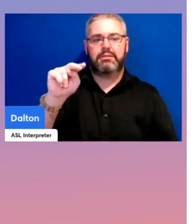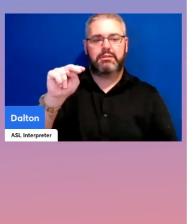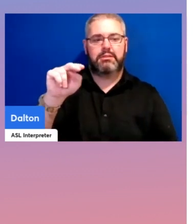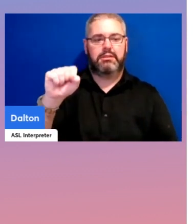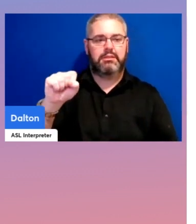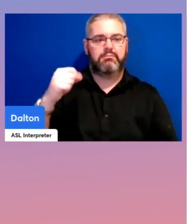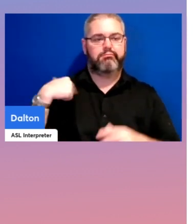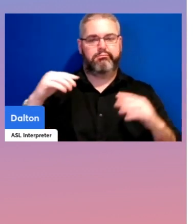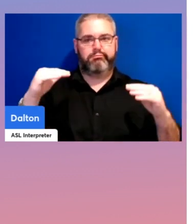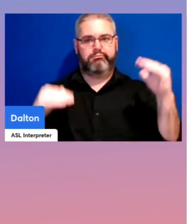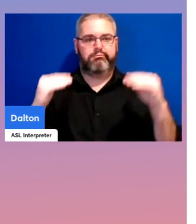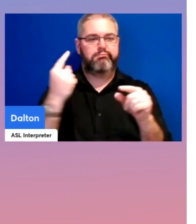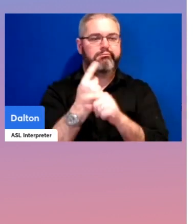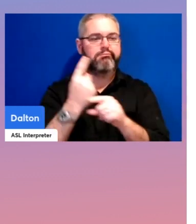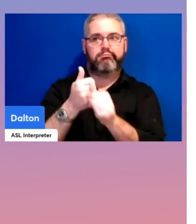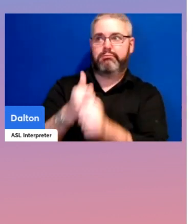Azure.